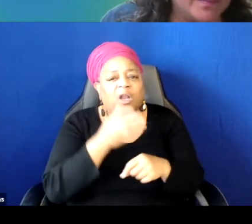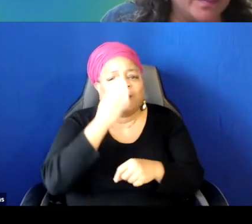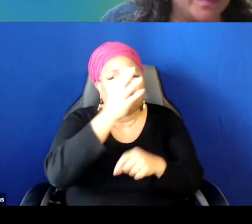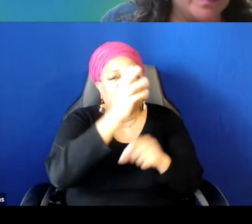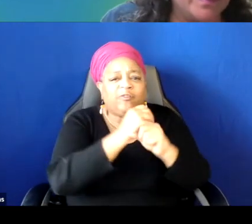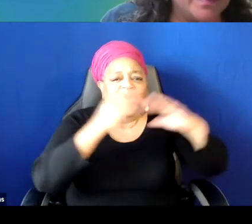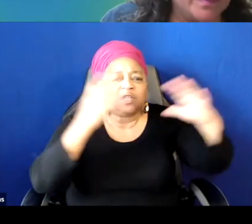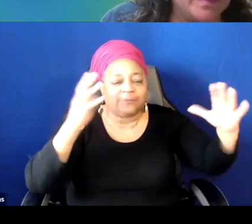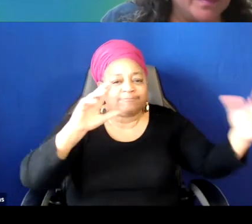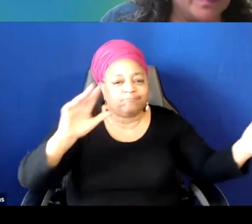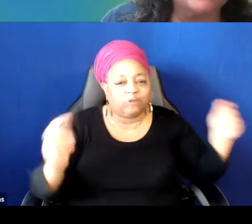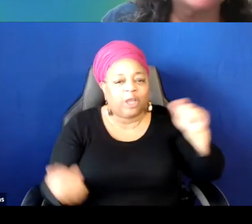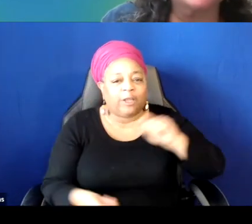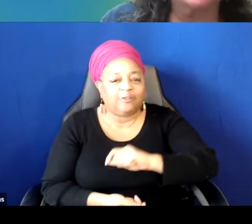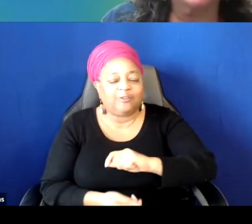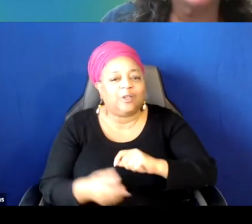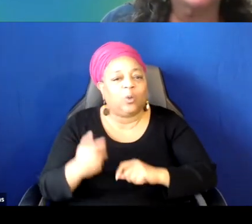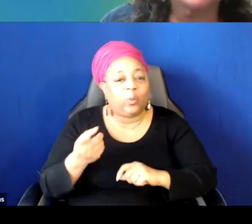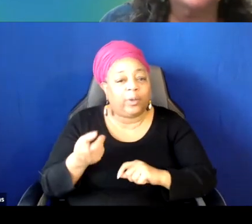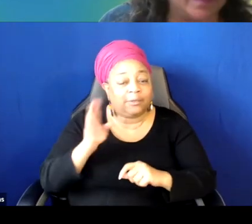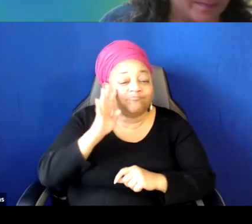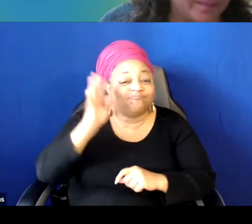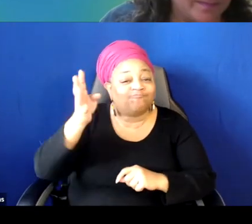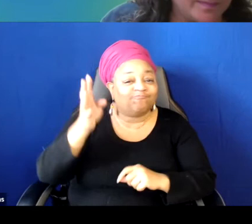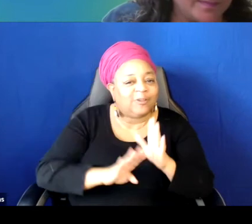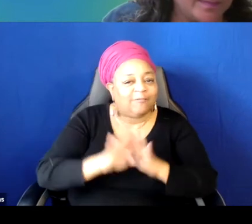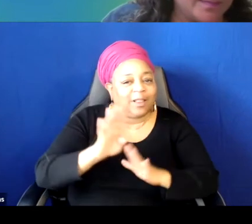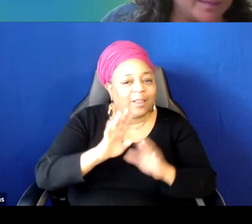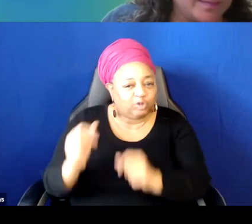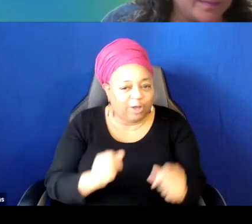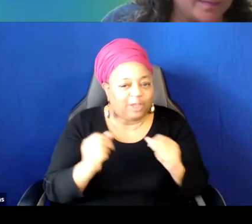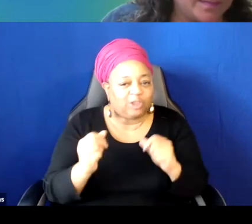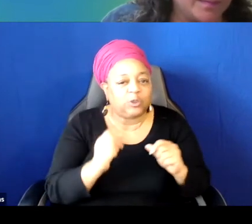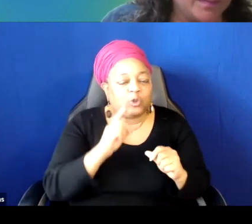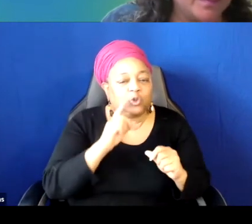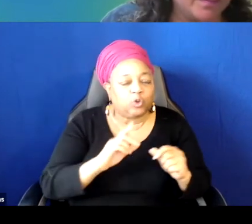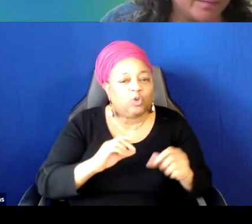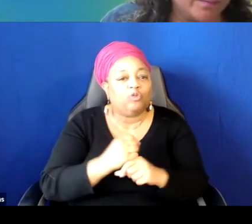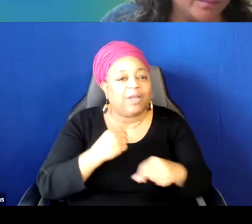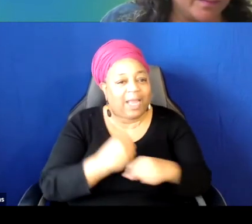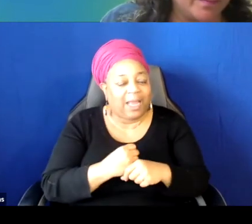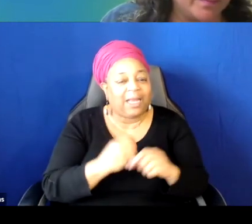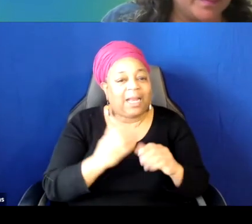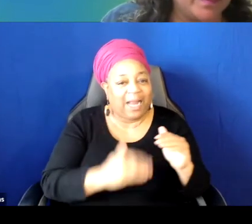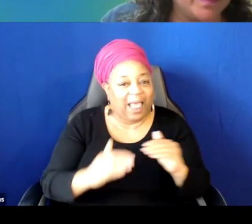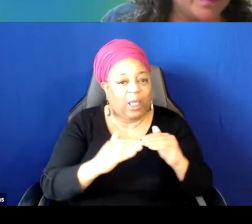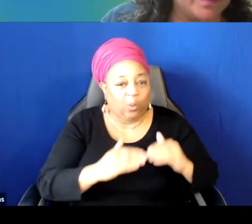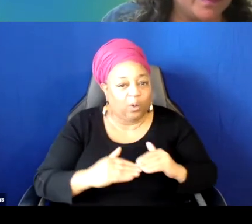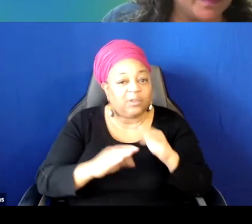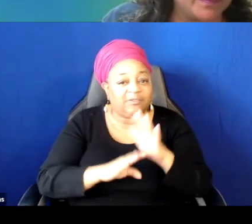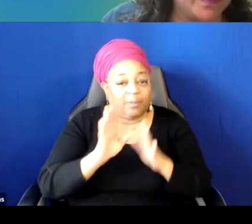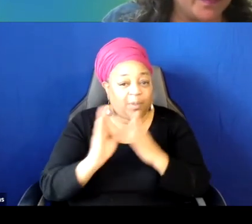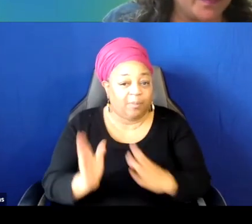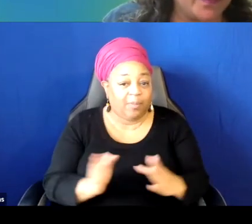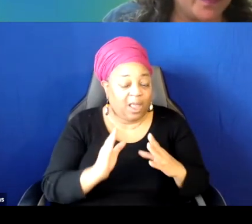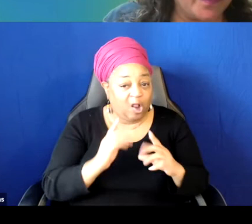evolved into us coming up with a strategy to create an equitable development plan. And from there, we've touched